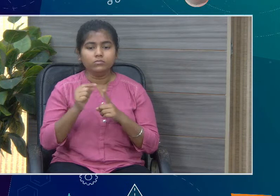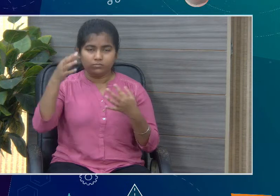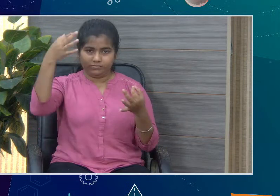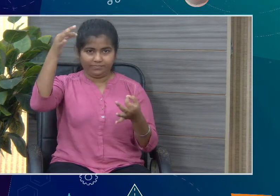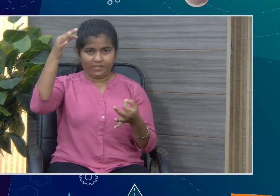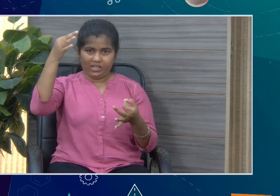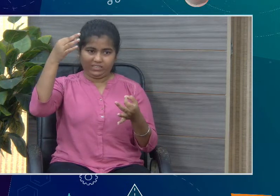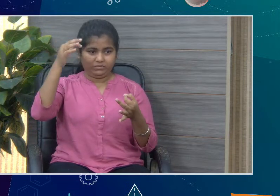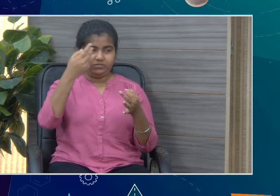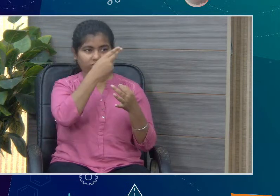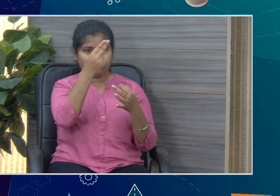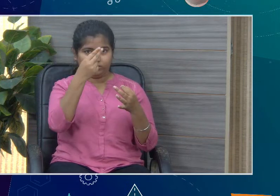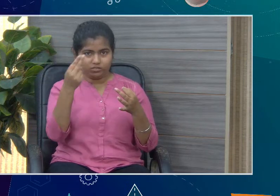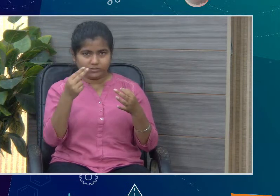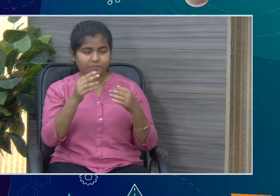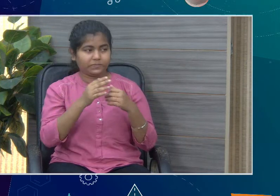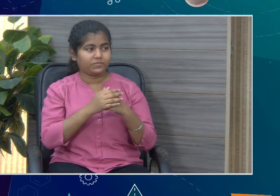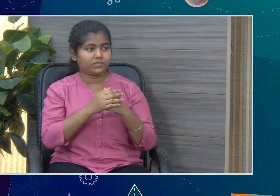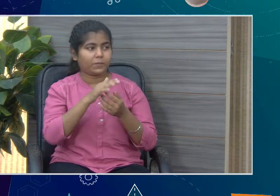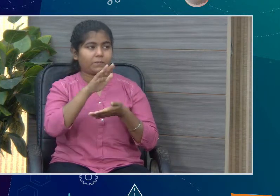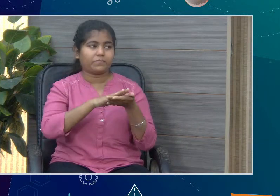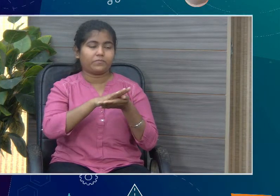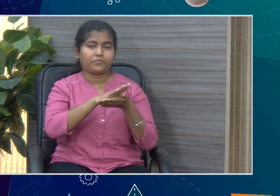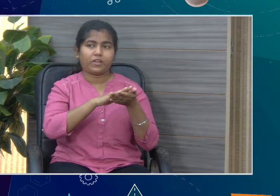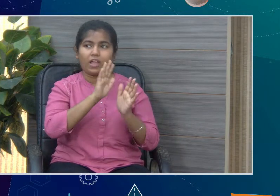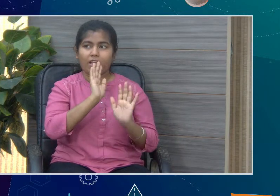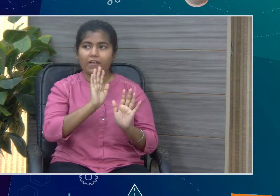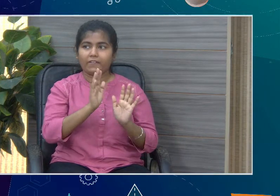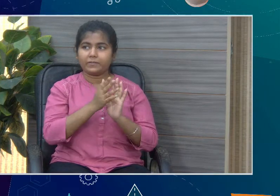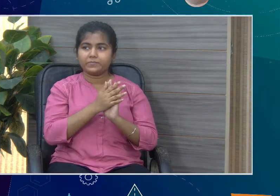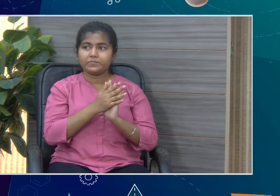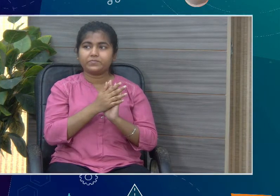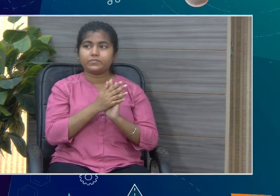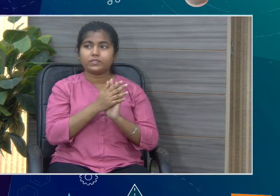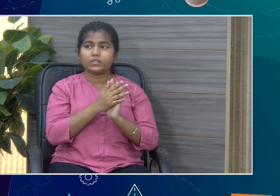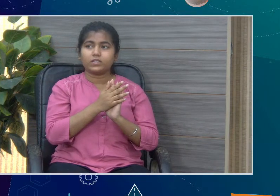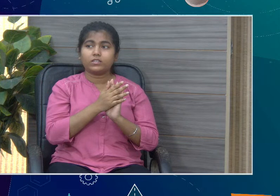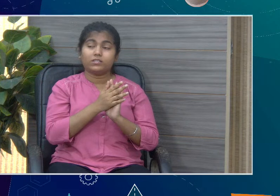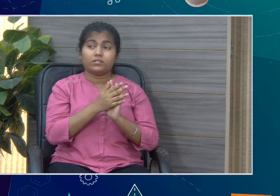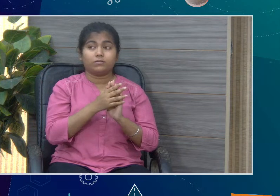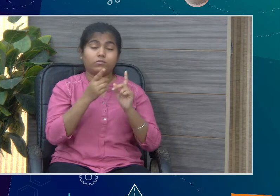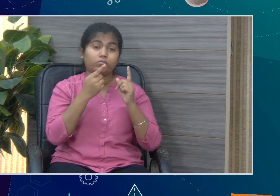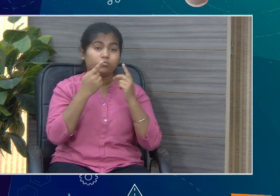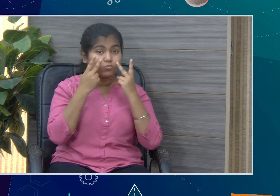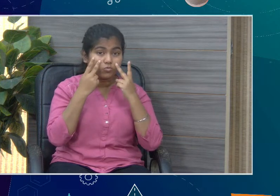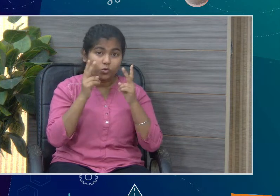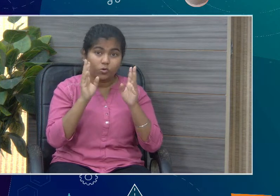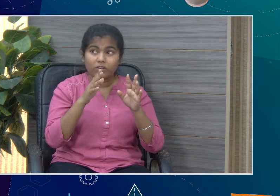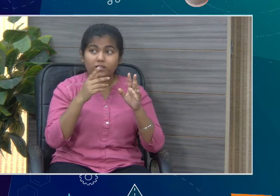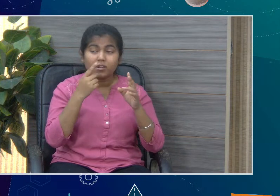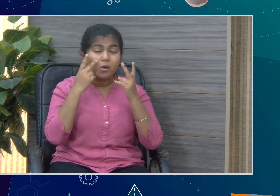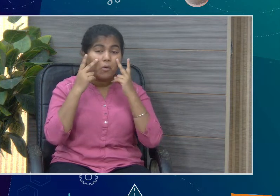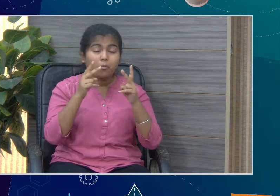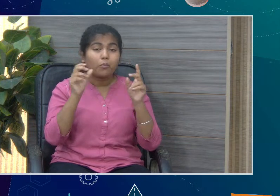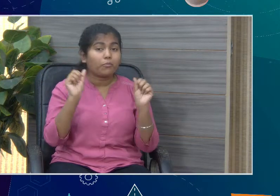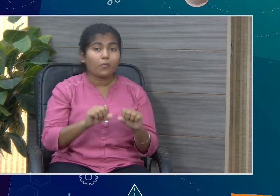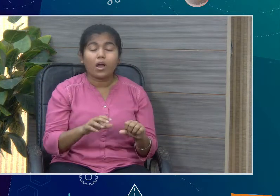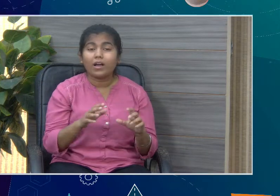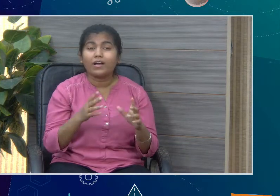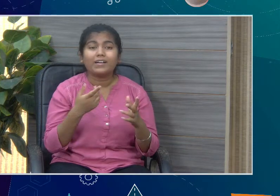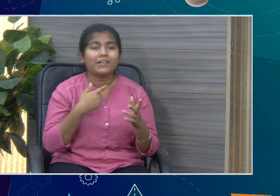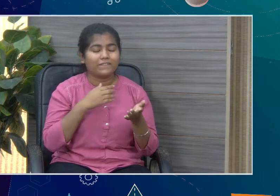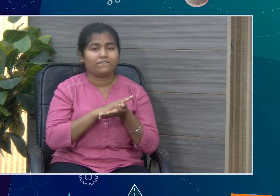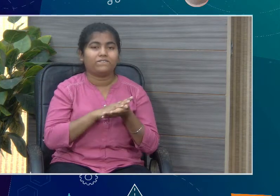And this is for And- CWS. I mean, Yes. children with special needs. Children with students, right? special need. If they cannot see, at least they should